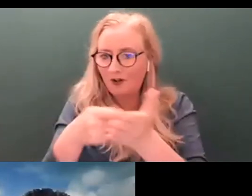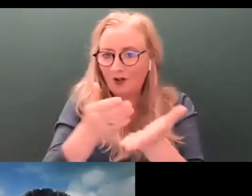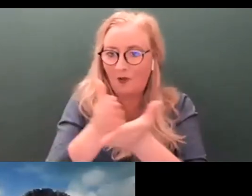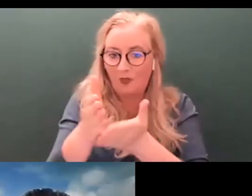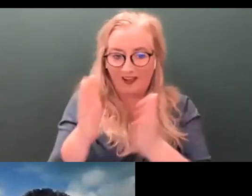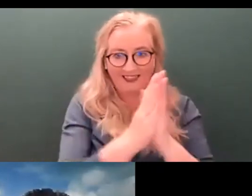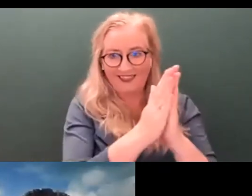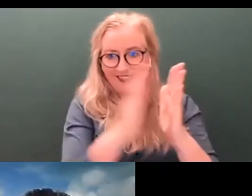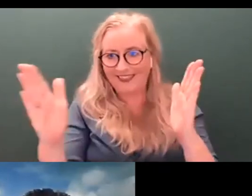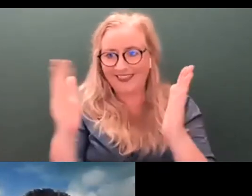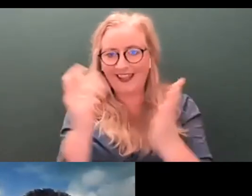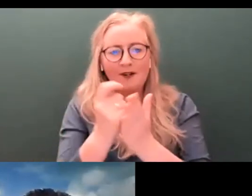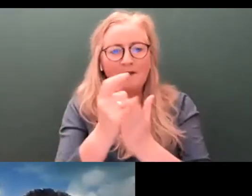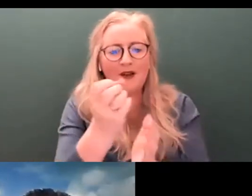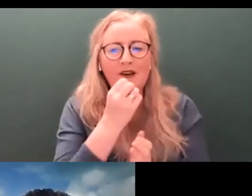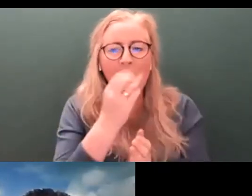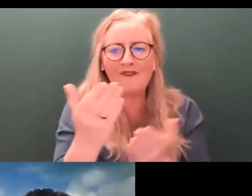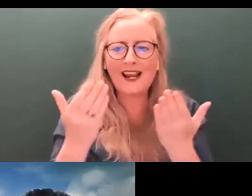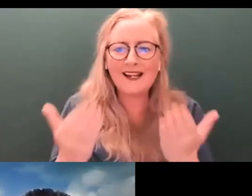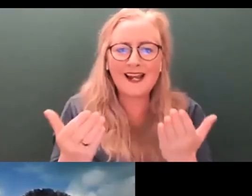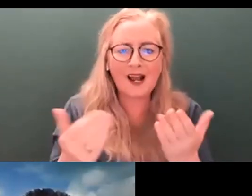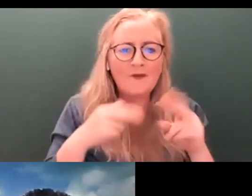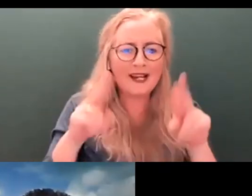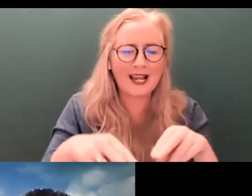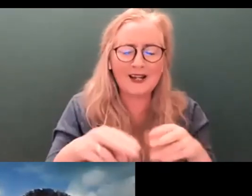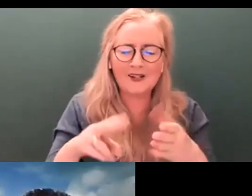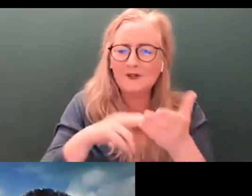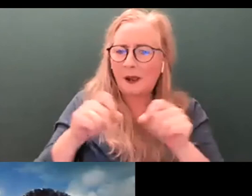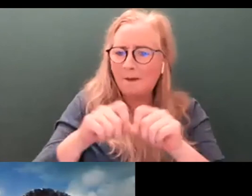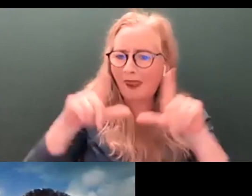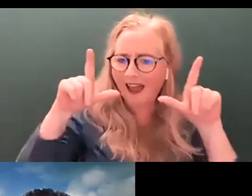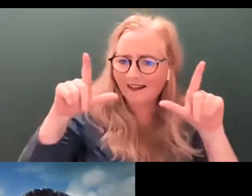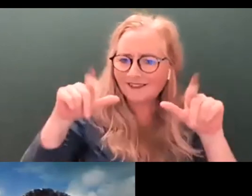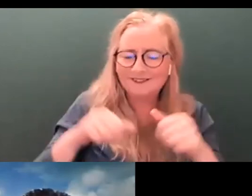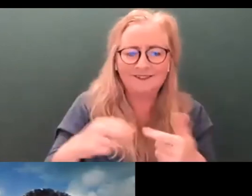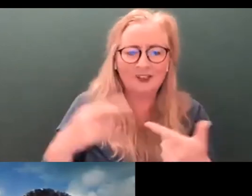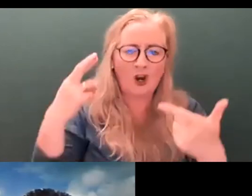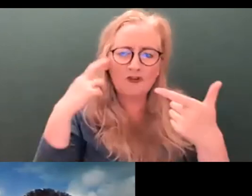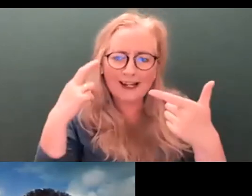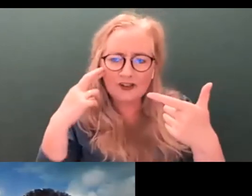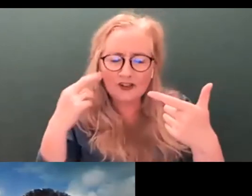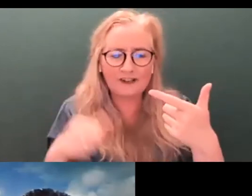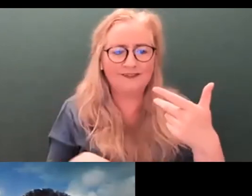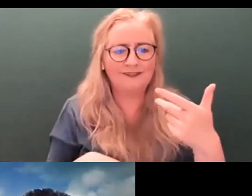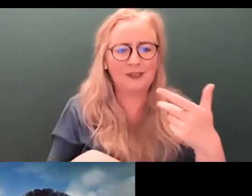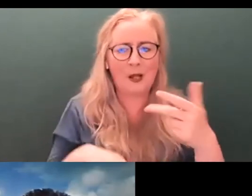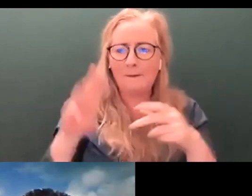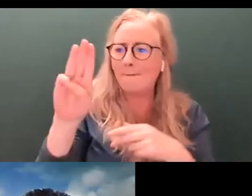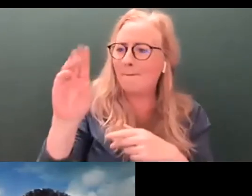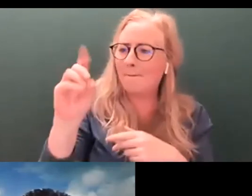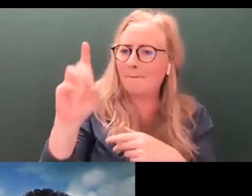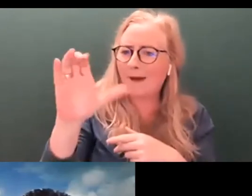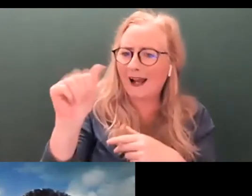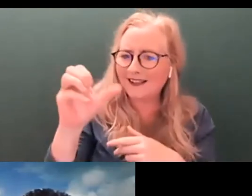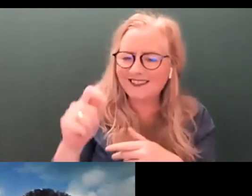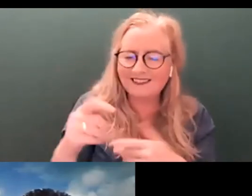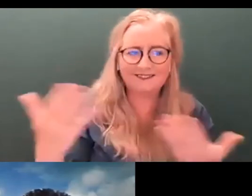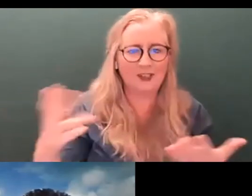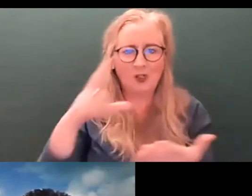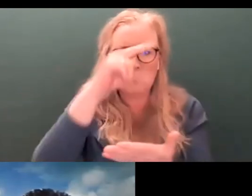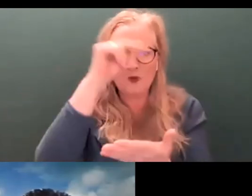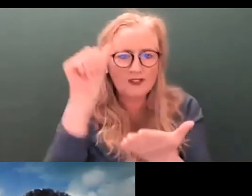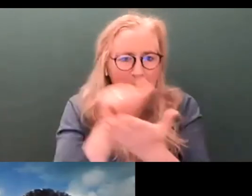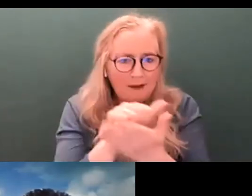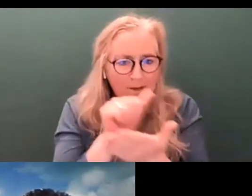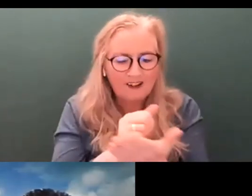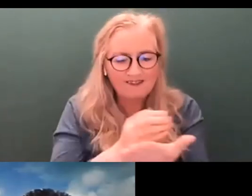And how lovely that now we can use blogs, can use radio, we can use podcast, we can use newspapers, we can